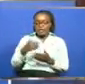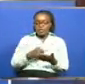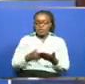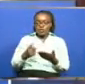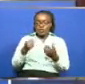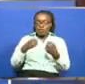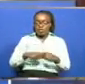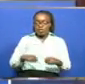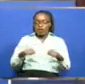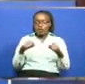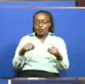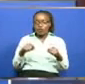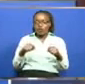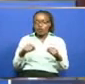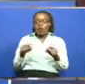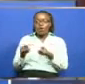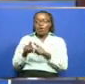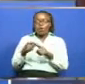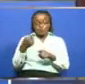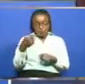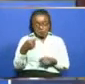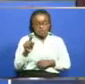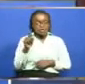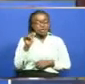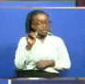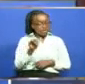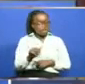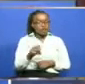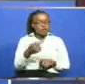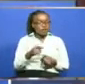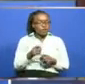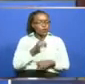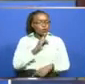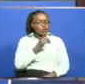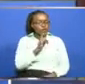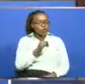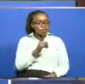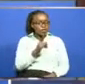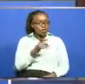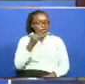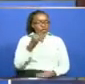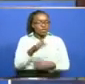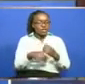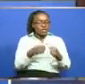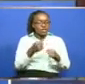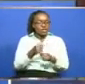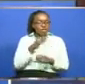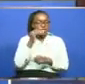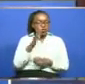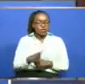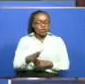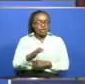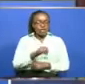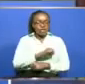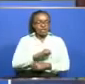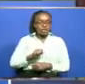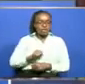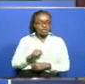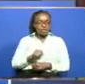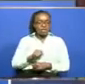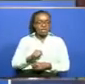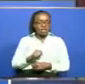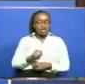able to also pass that, but with that caution that by next year, Mr. Speaker, the Senate will revisit